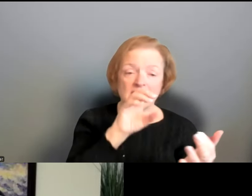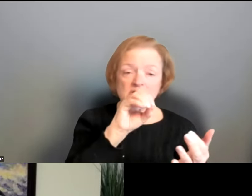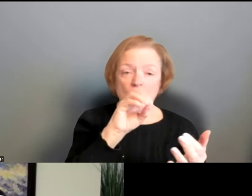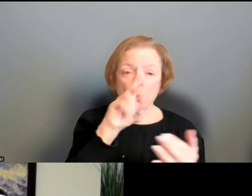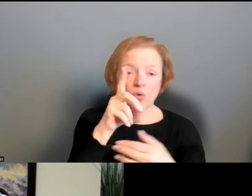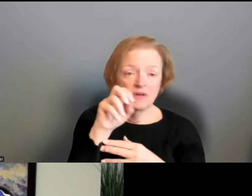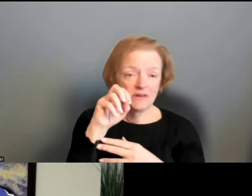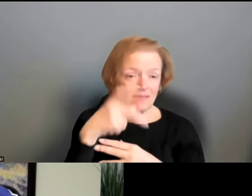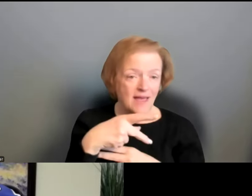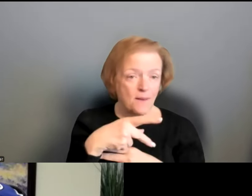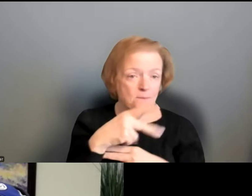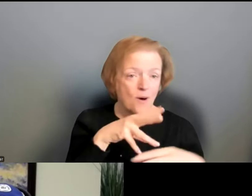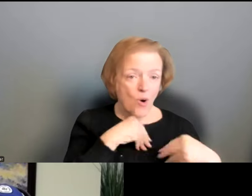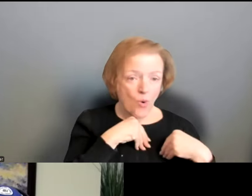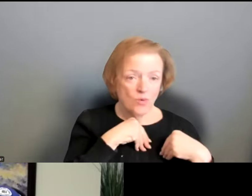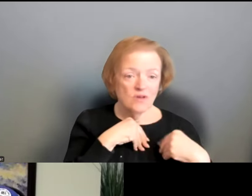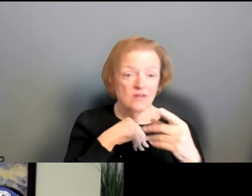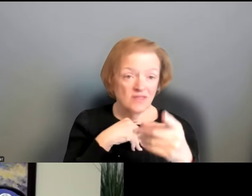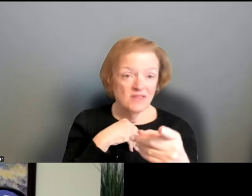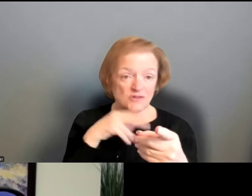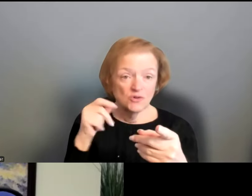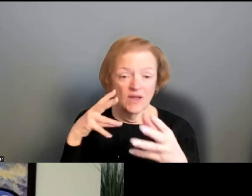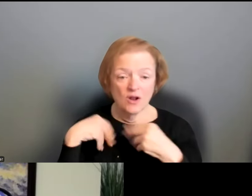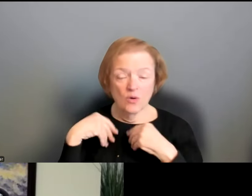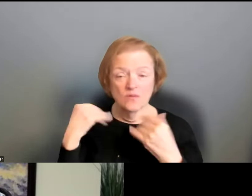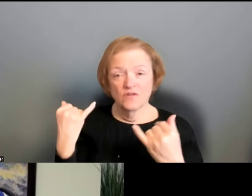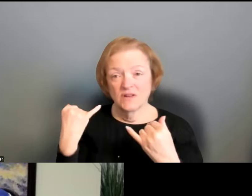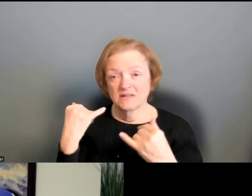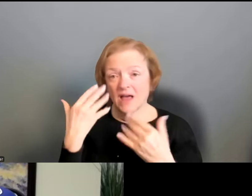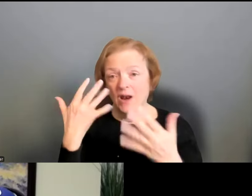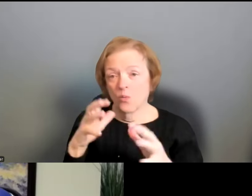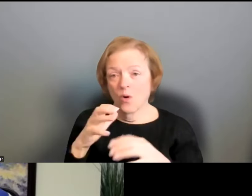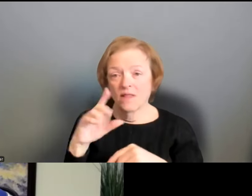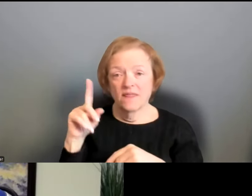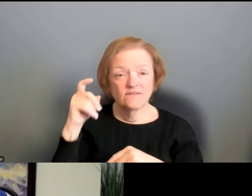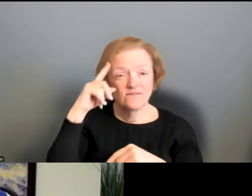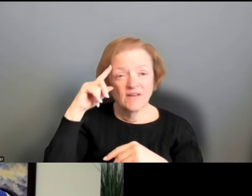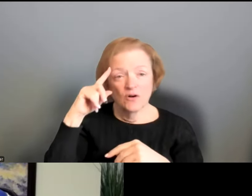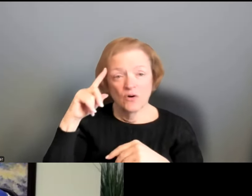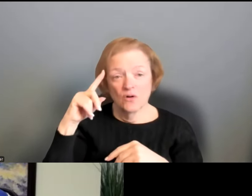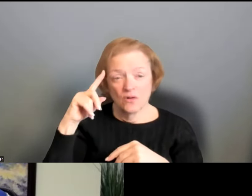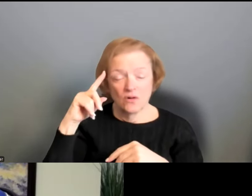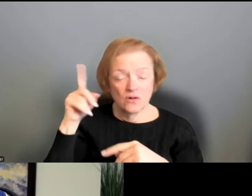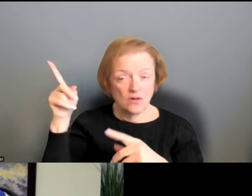Nowadays, I'm not so sure I would want the federal government to own things that we develop.